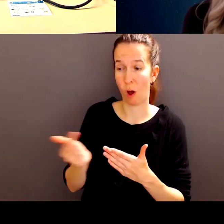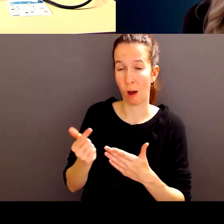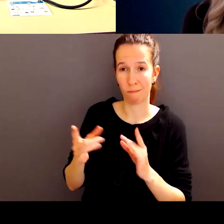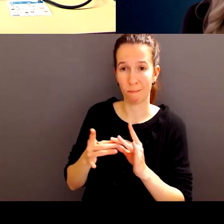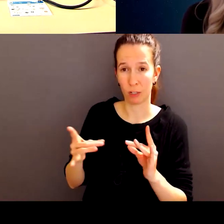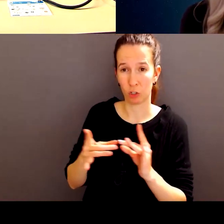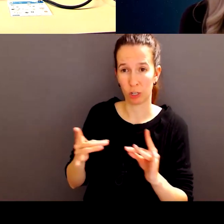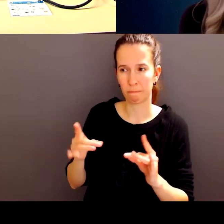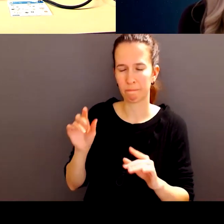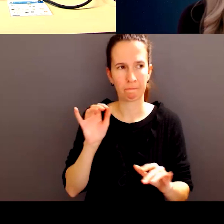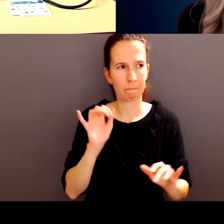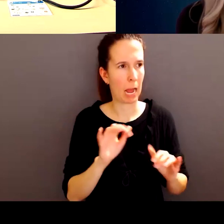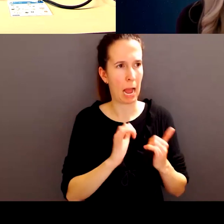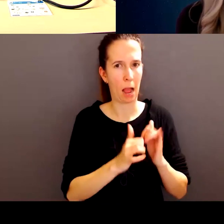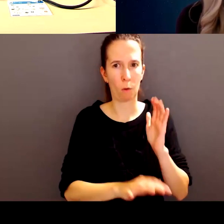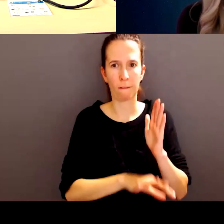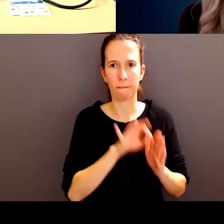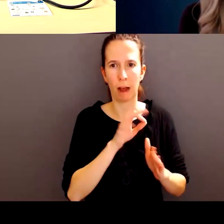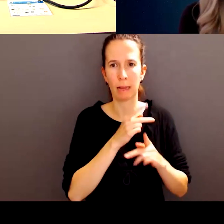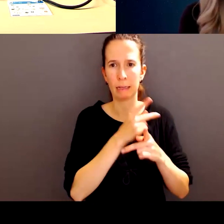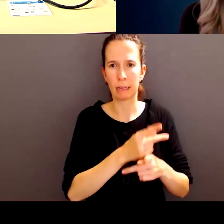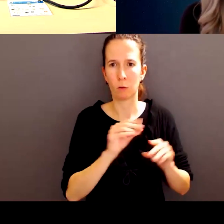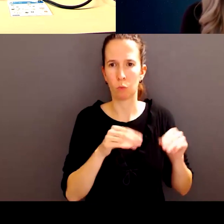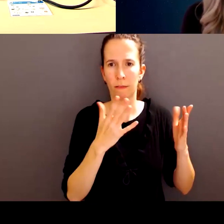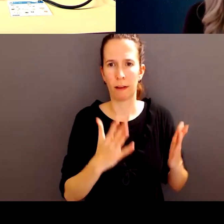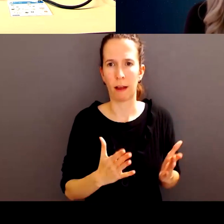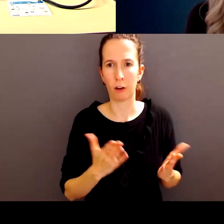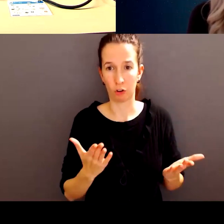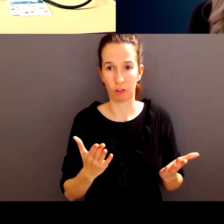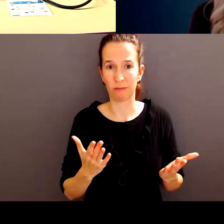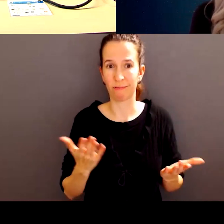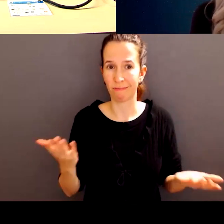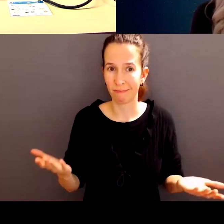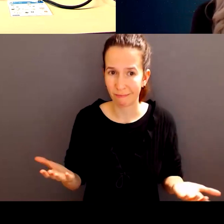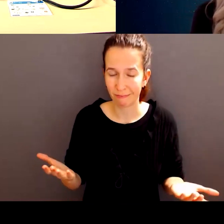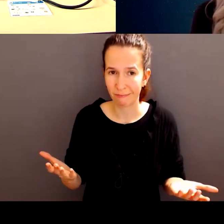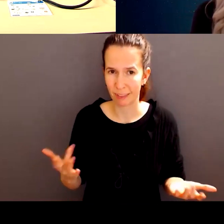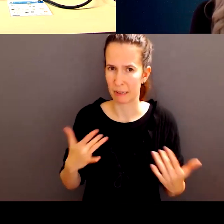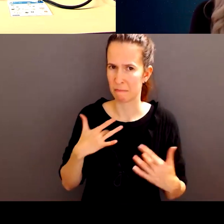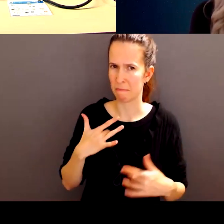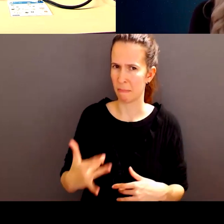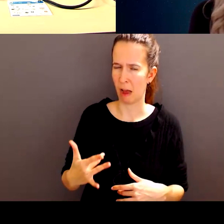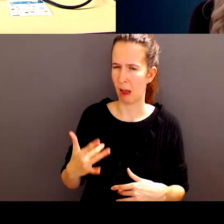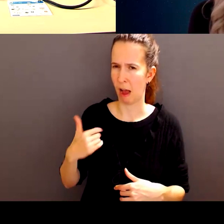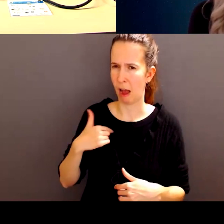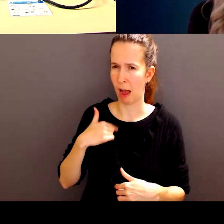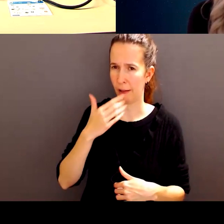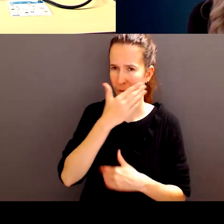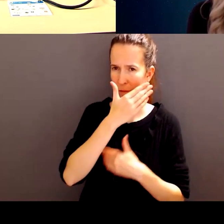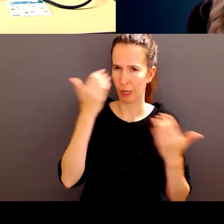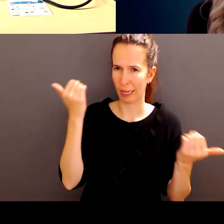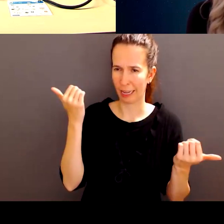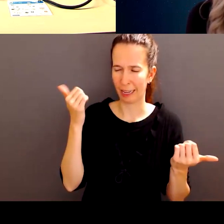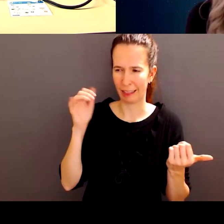care provider. And so those are things way downstream that I often forget about as part of the